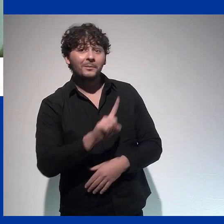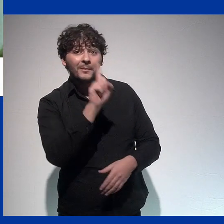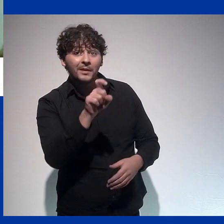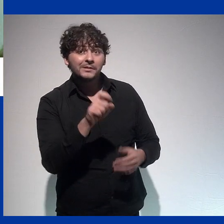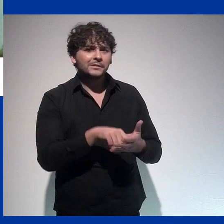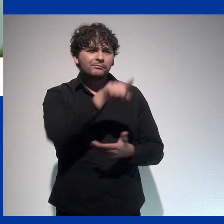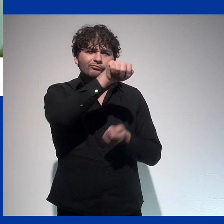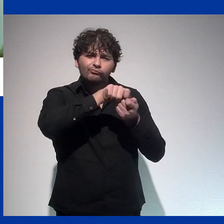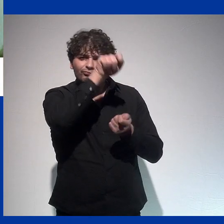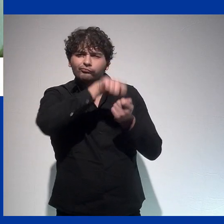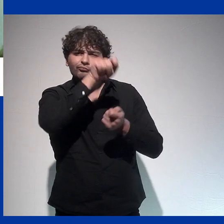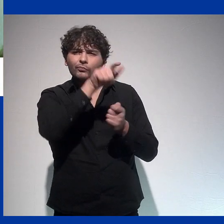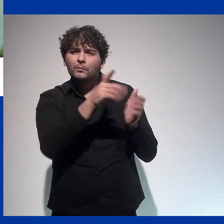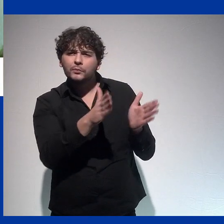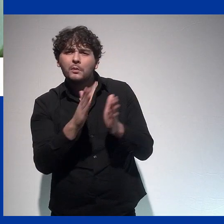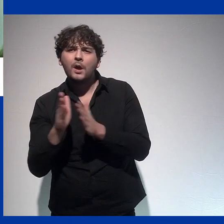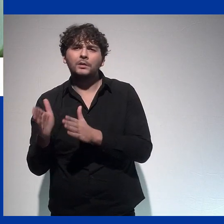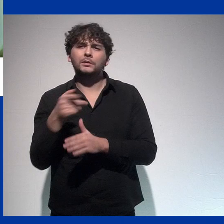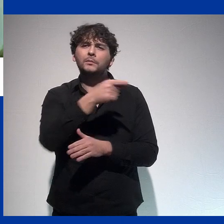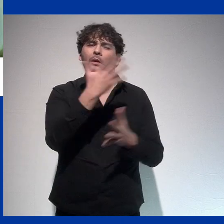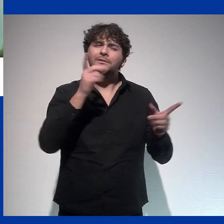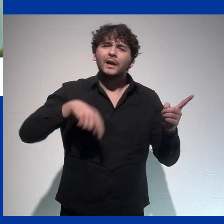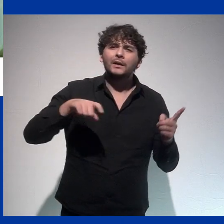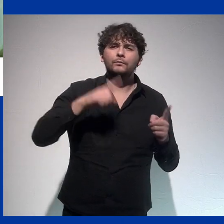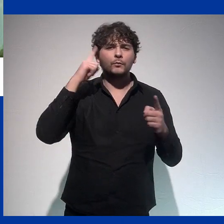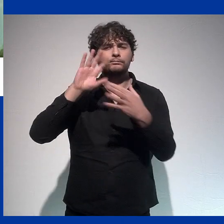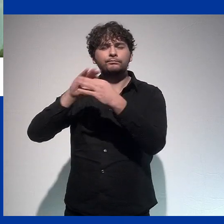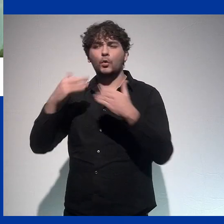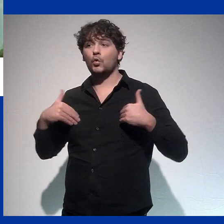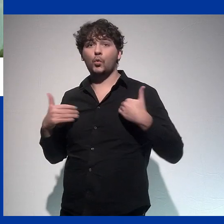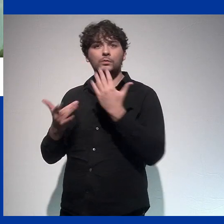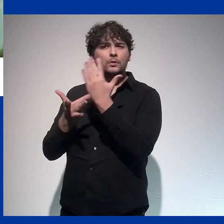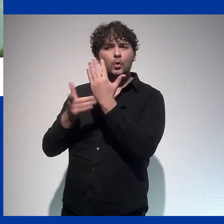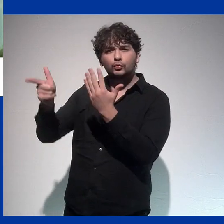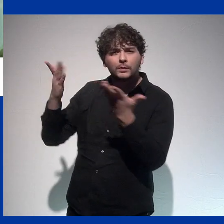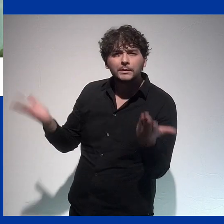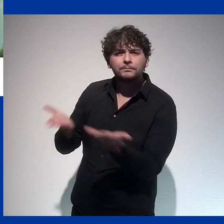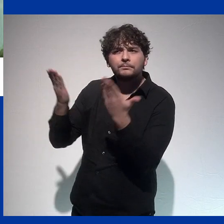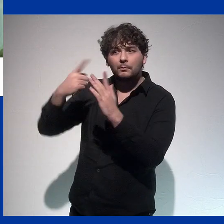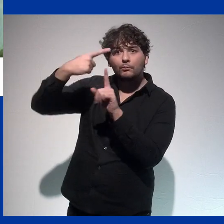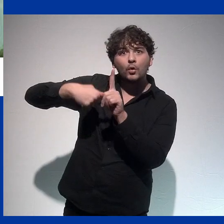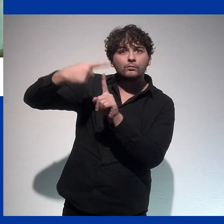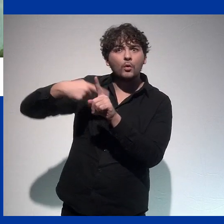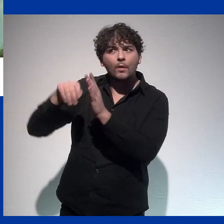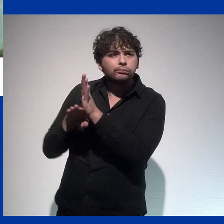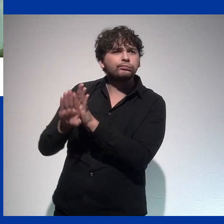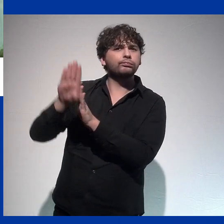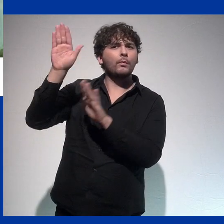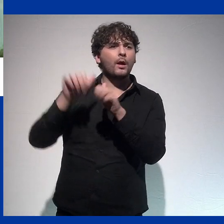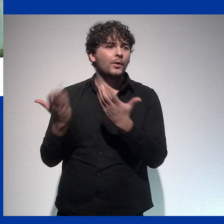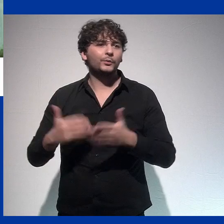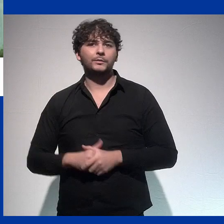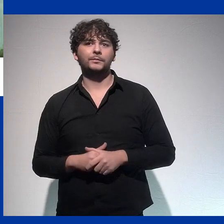all extend you the greetings of my head of department, Flavio Siniscalchi, who granted me the